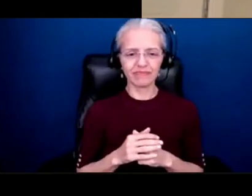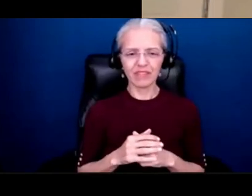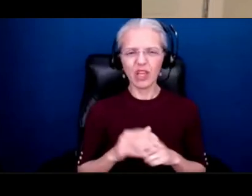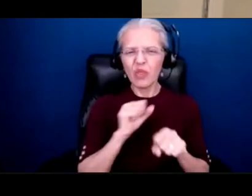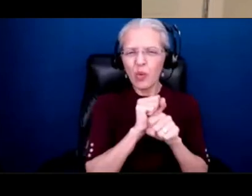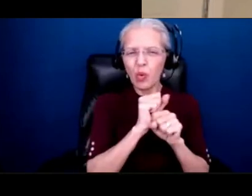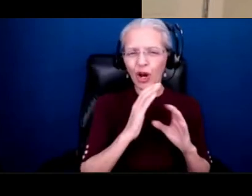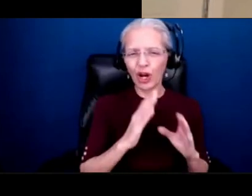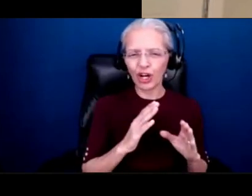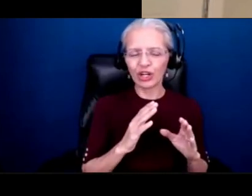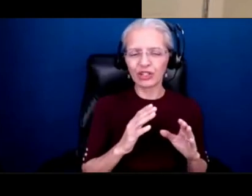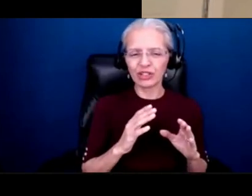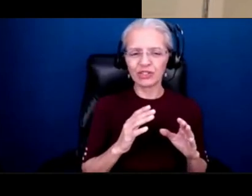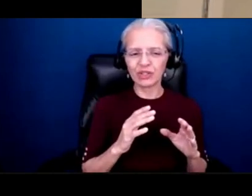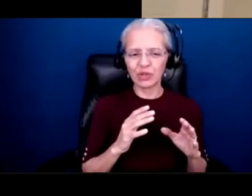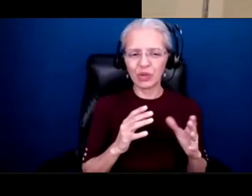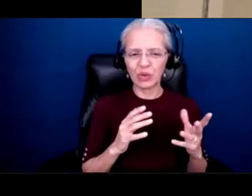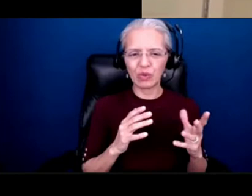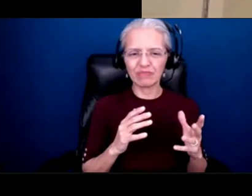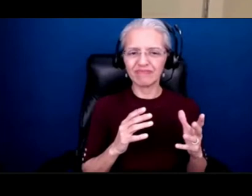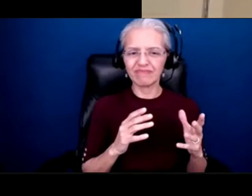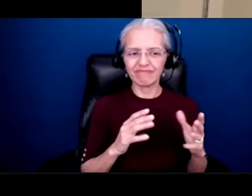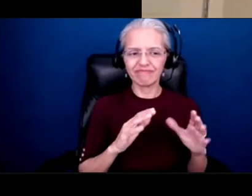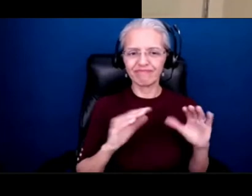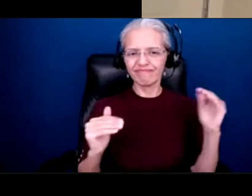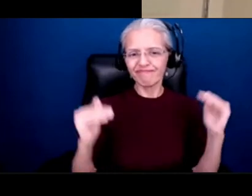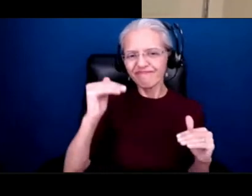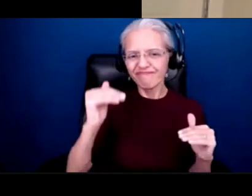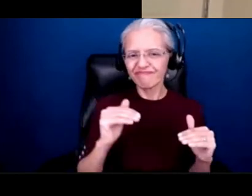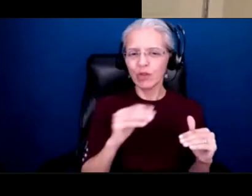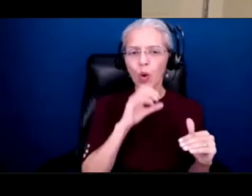workers, older people, disabled people,